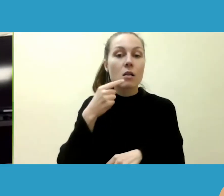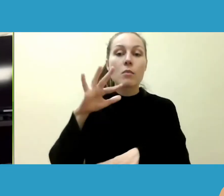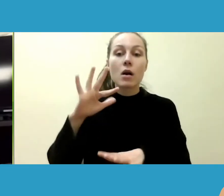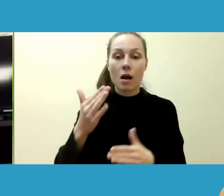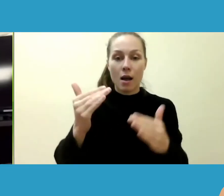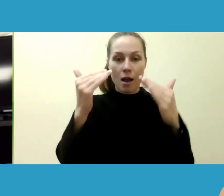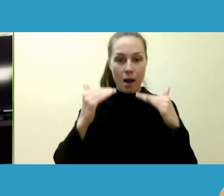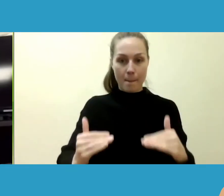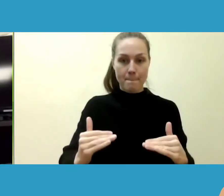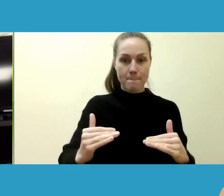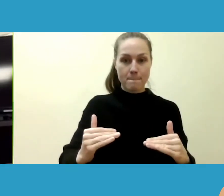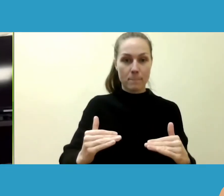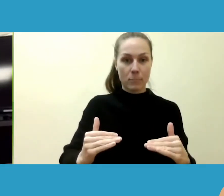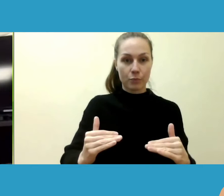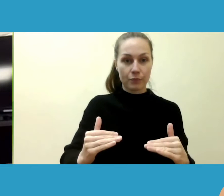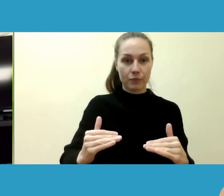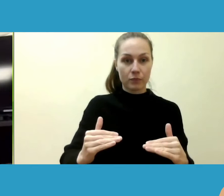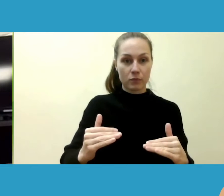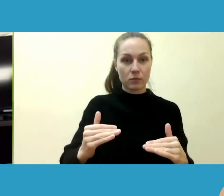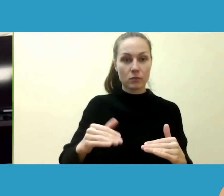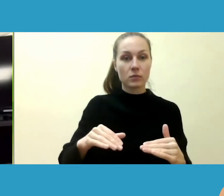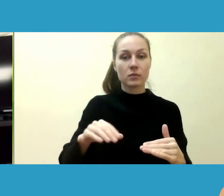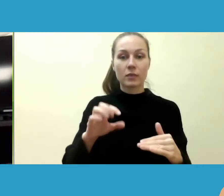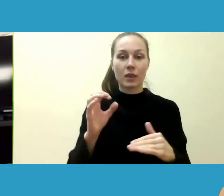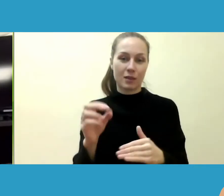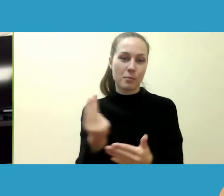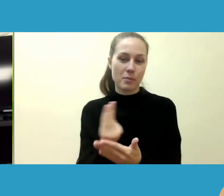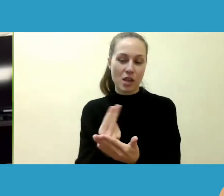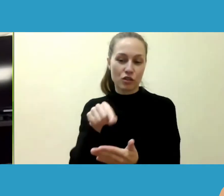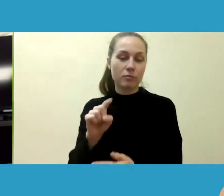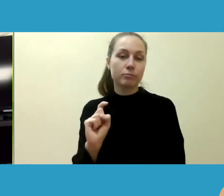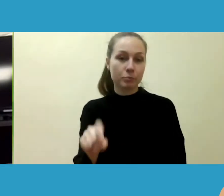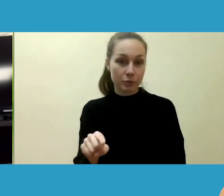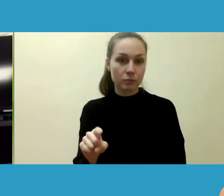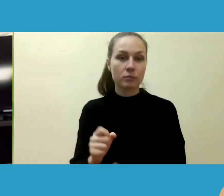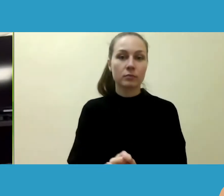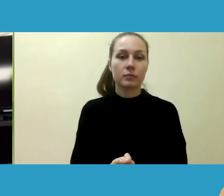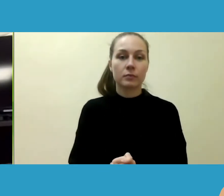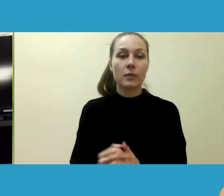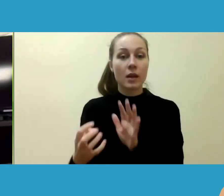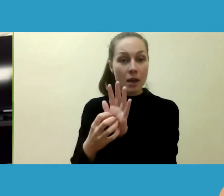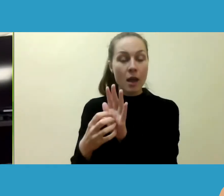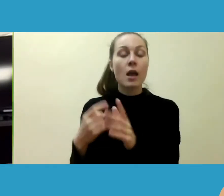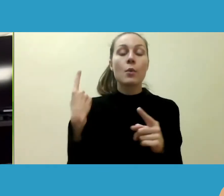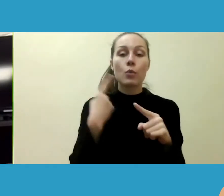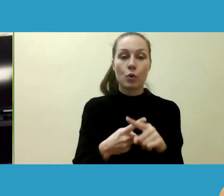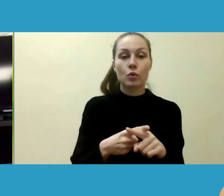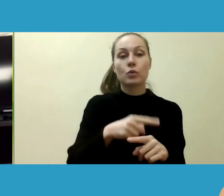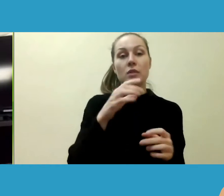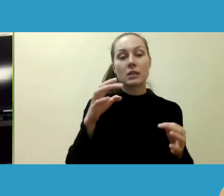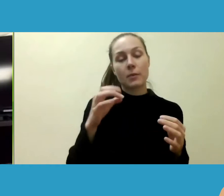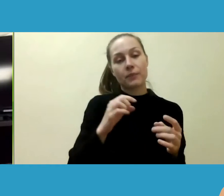to find the interpretation icon and press whichever caption